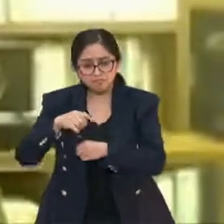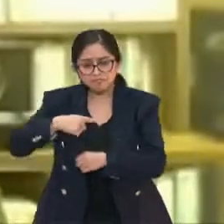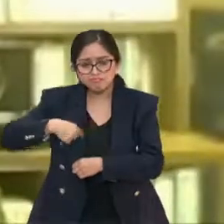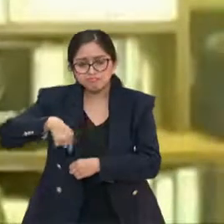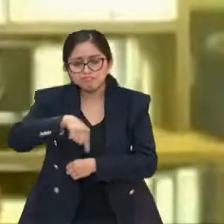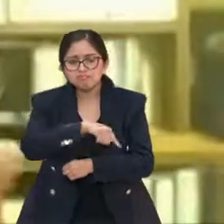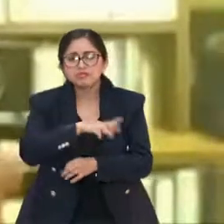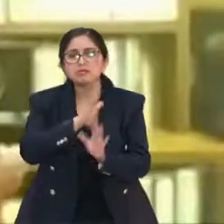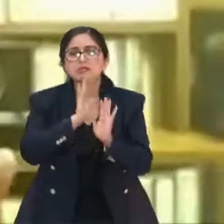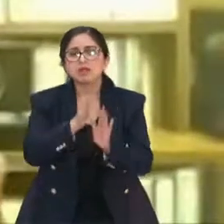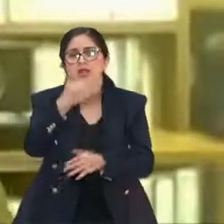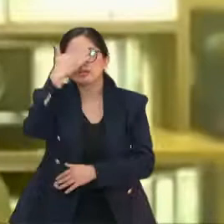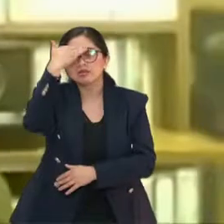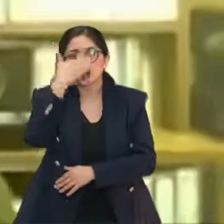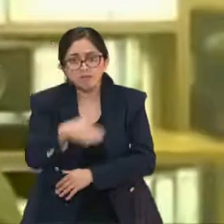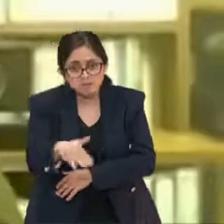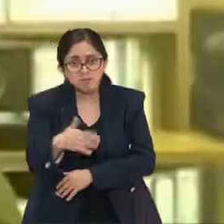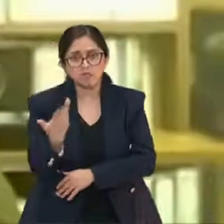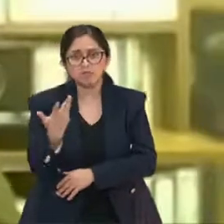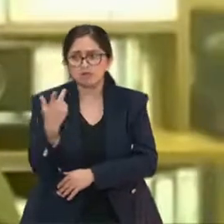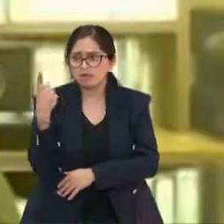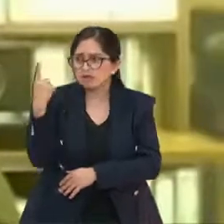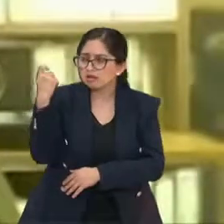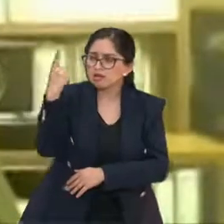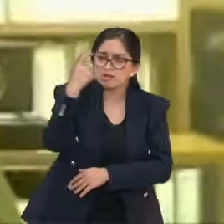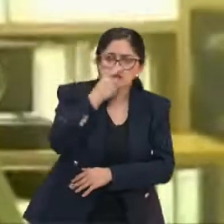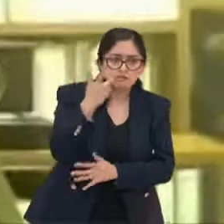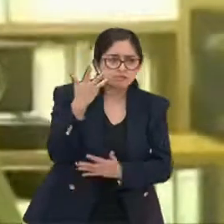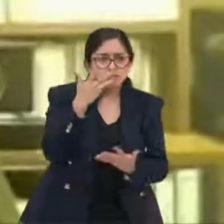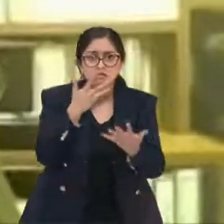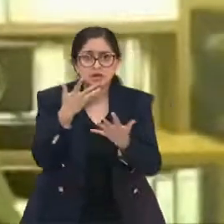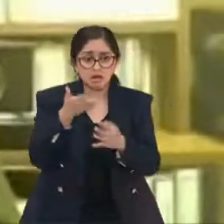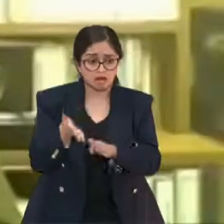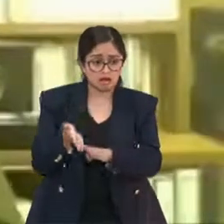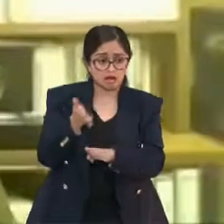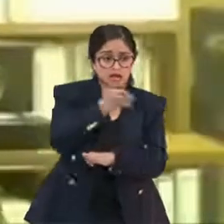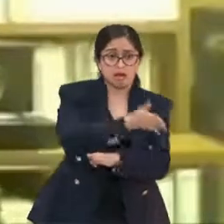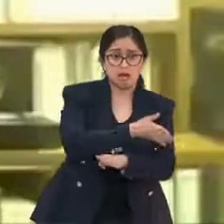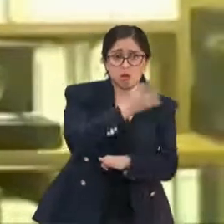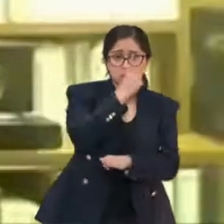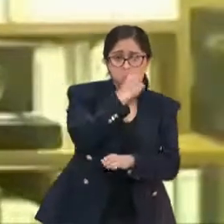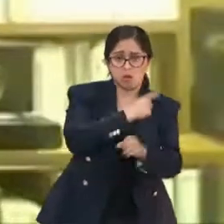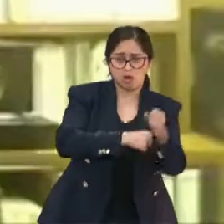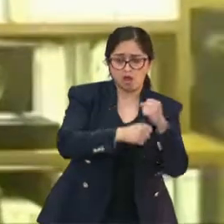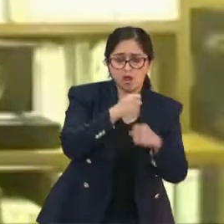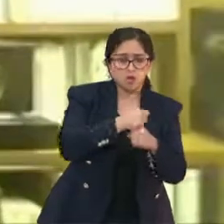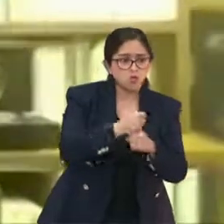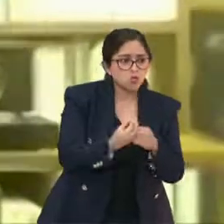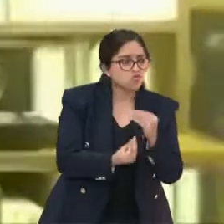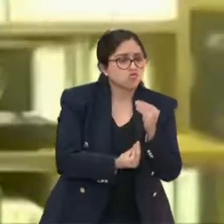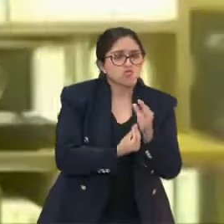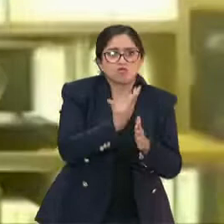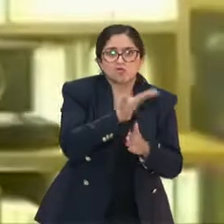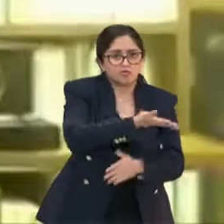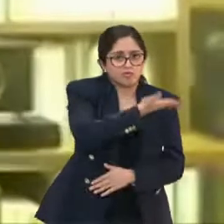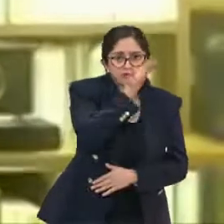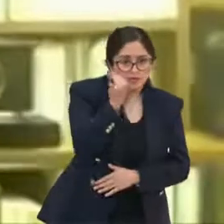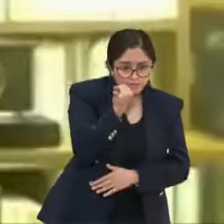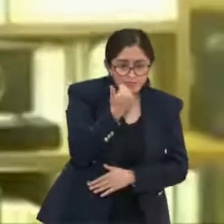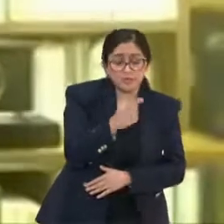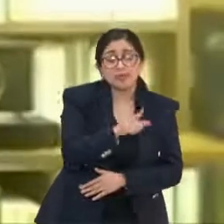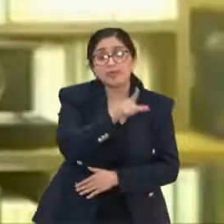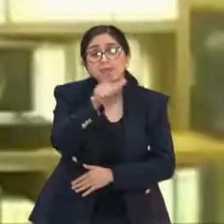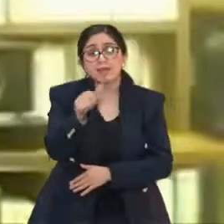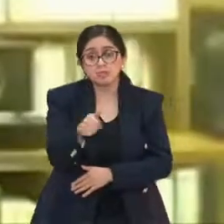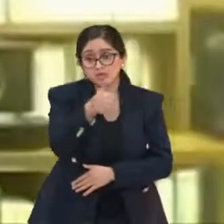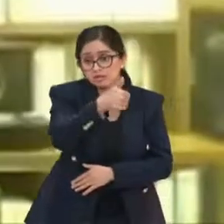have all learned to deal with this challenge that was quite new last year. So we have been